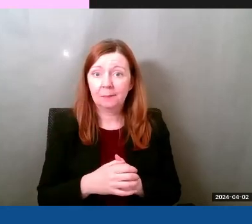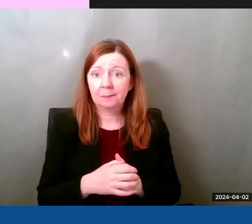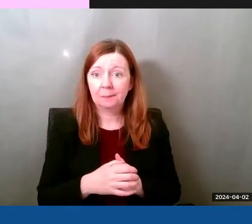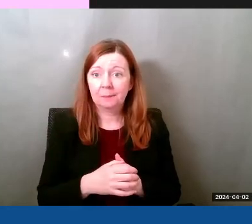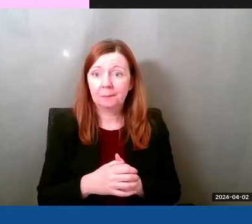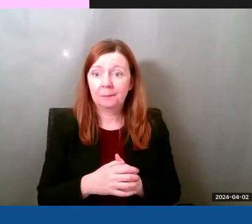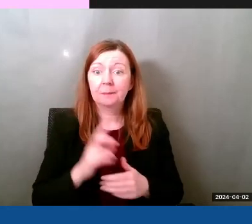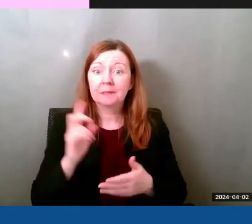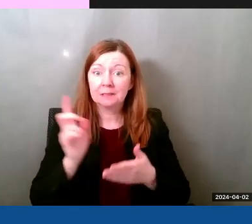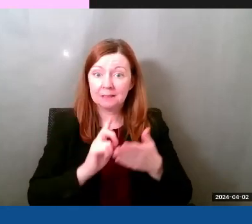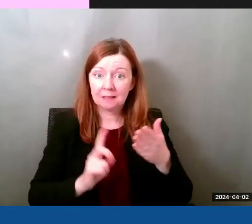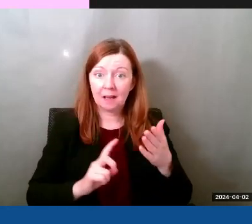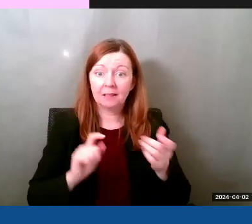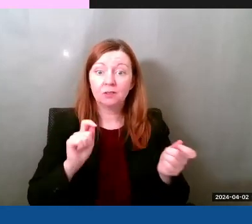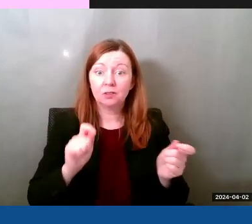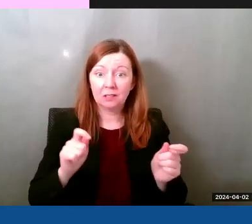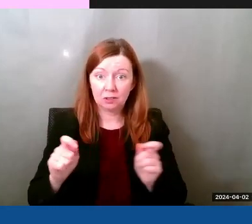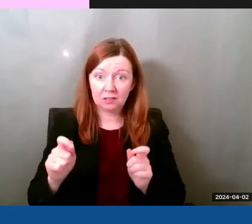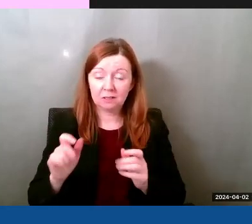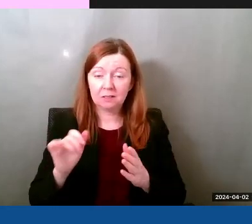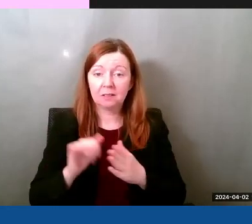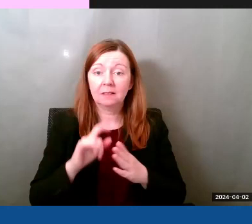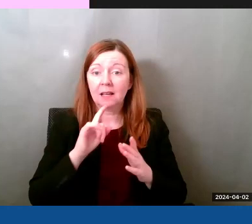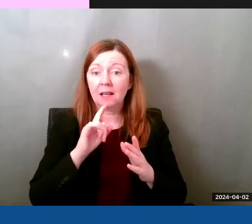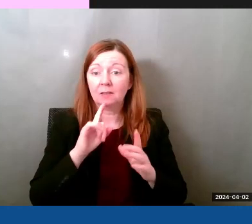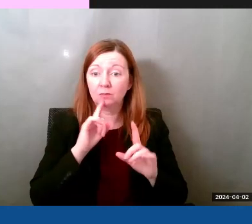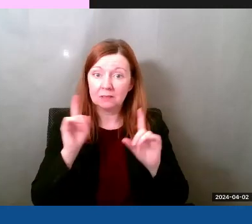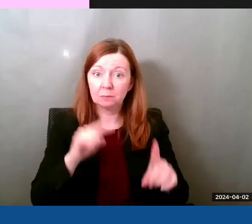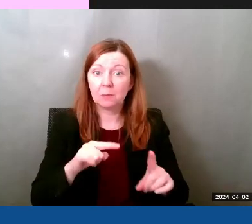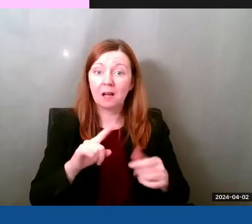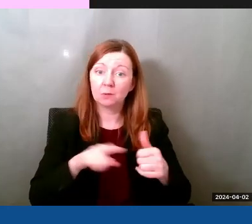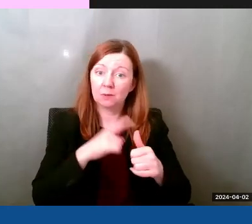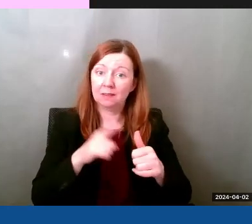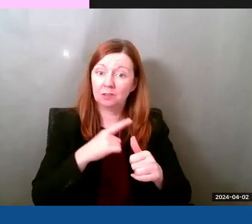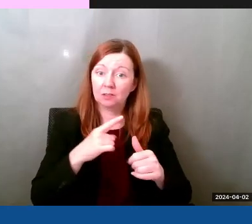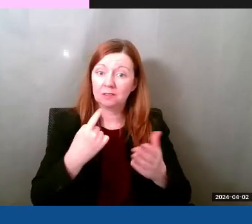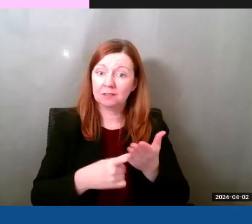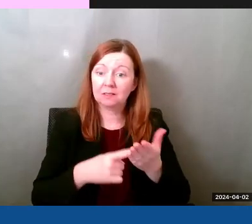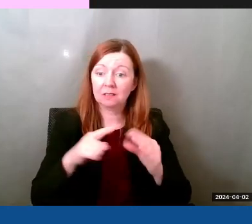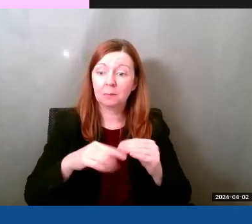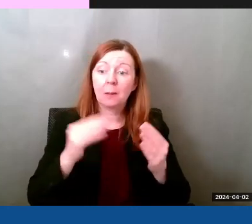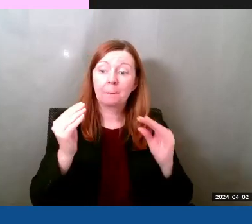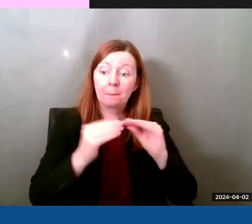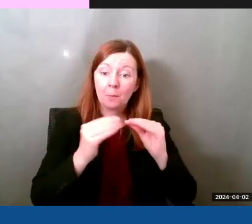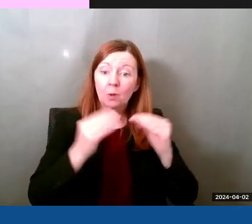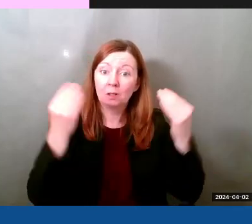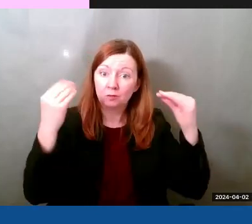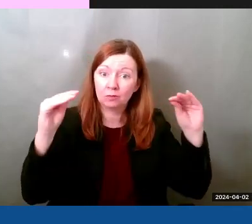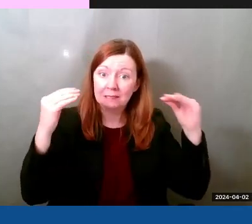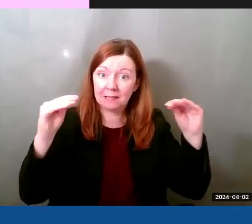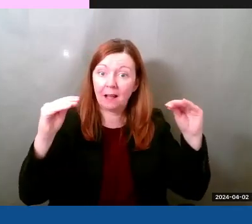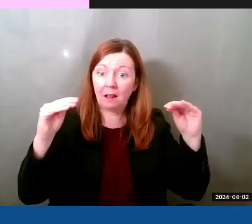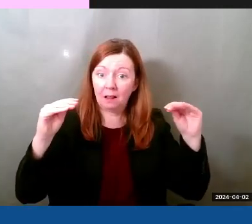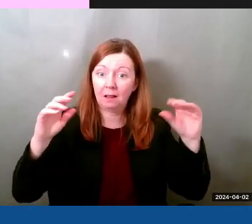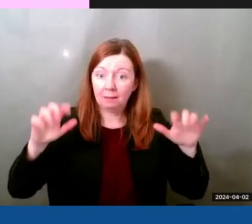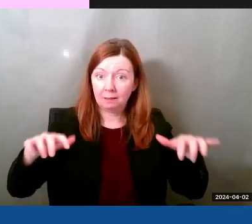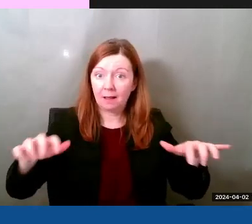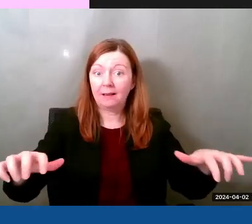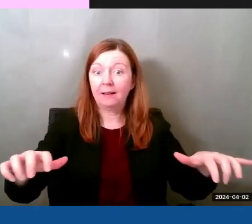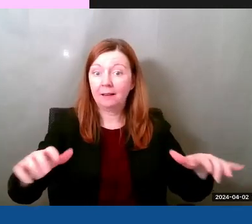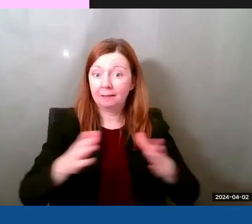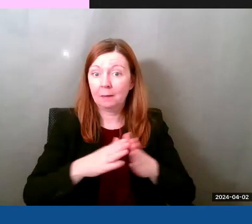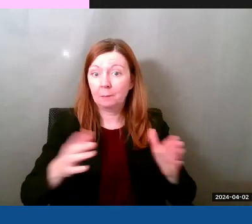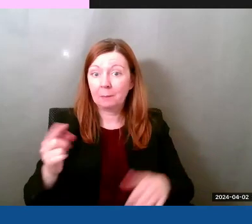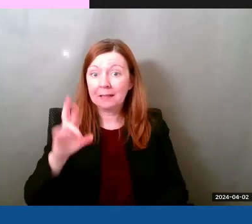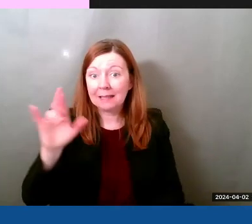the design changes that are in response to the initial discussion about more retail lining the public galleries